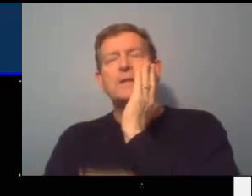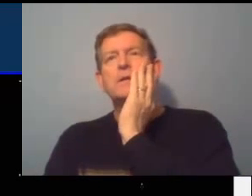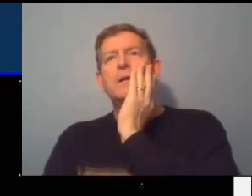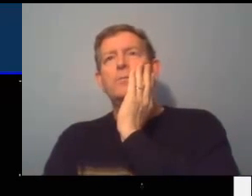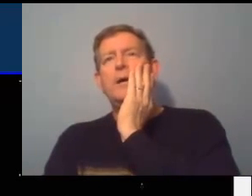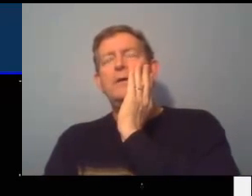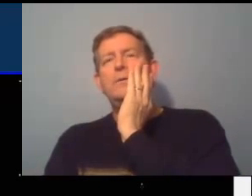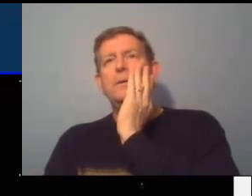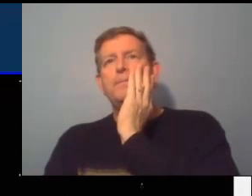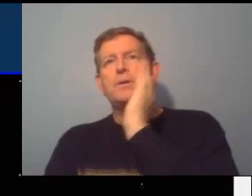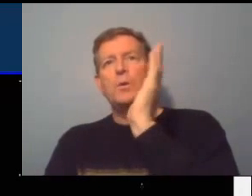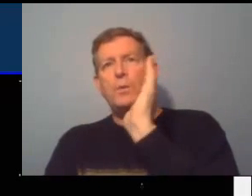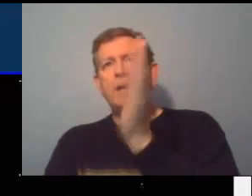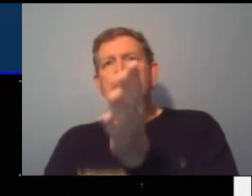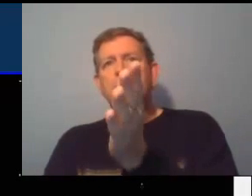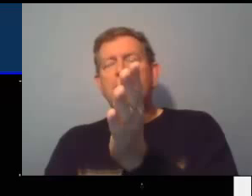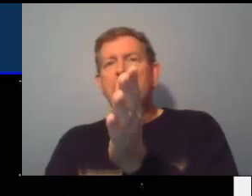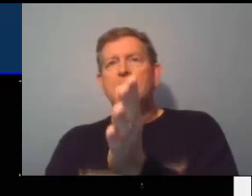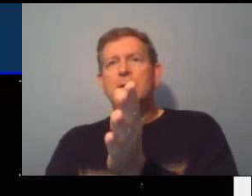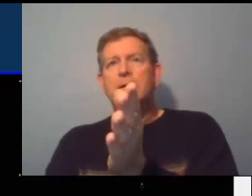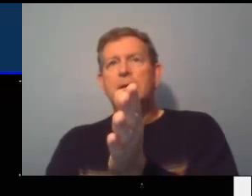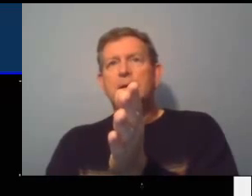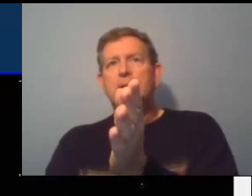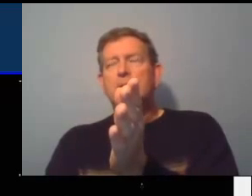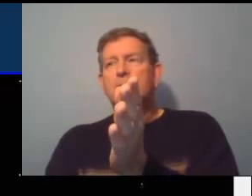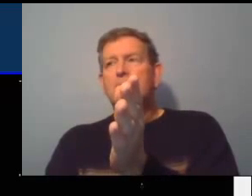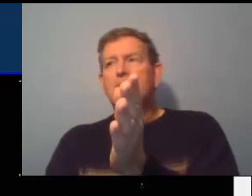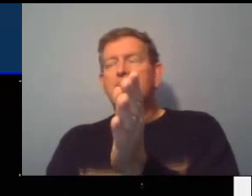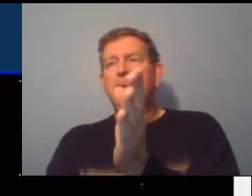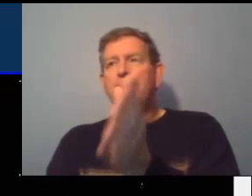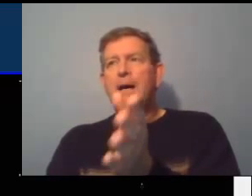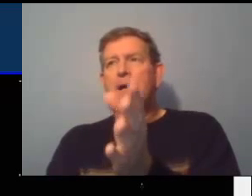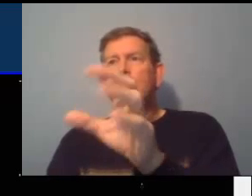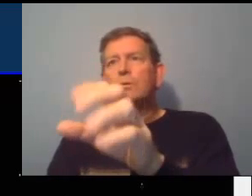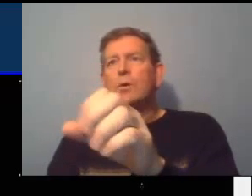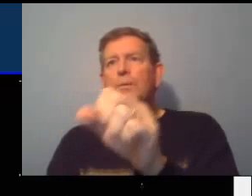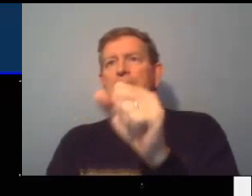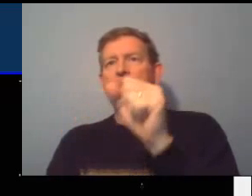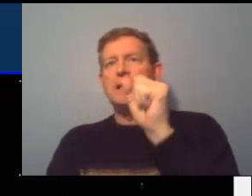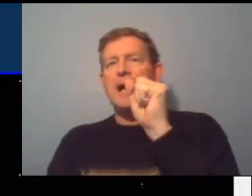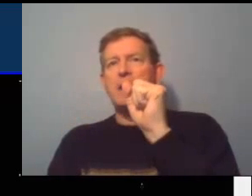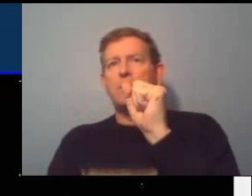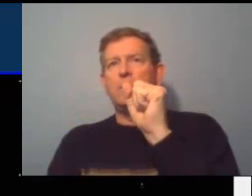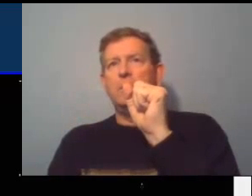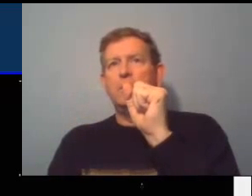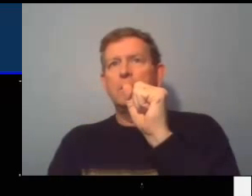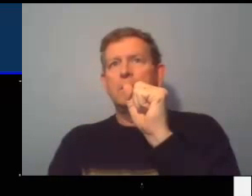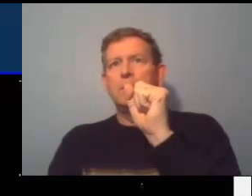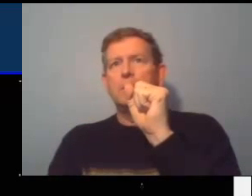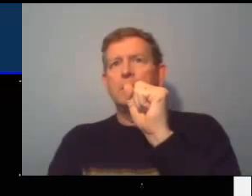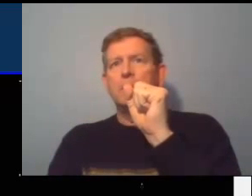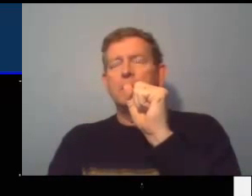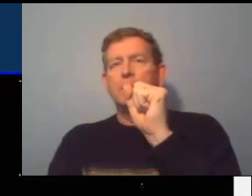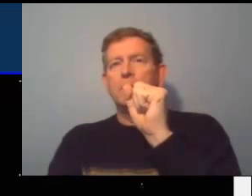the idea across? Bueno, yo voy a la escuela. Mamá toma el carro.